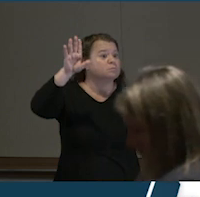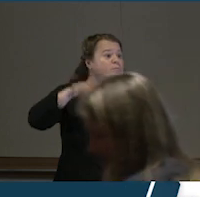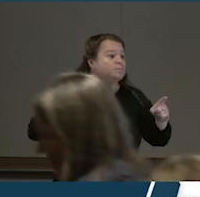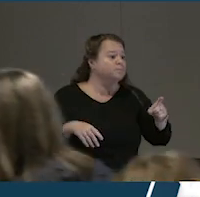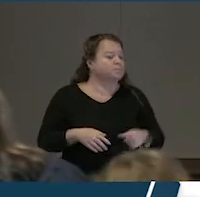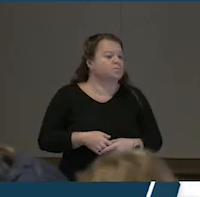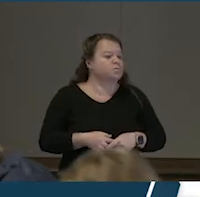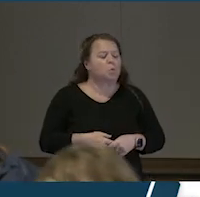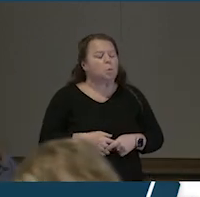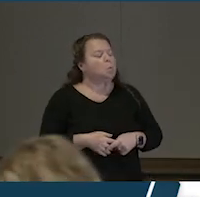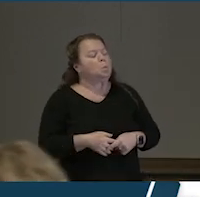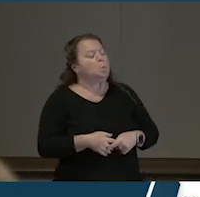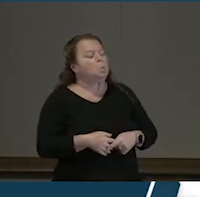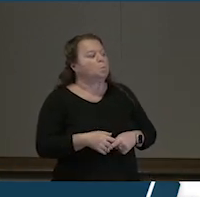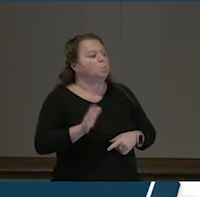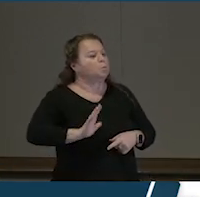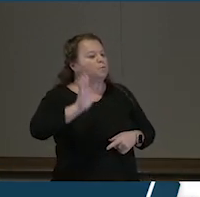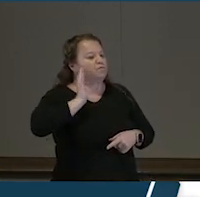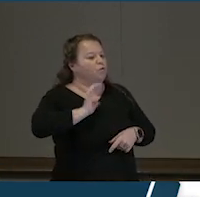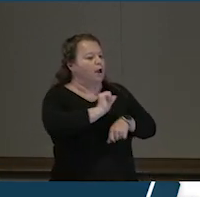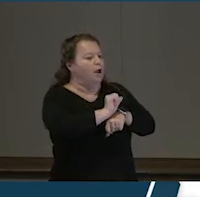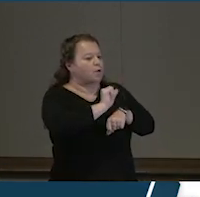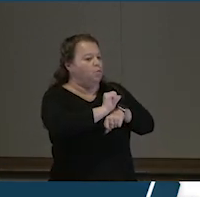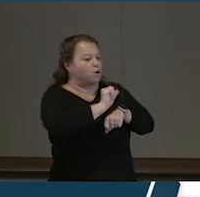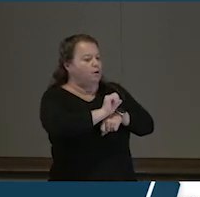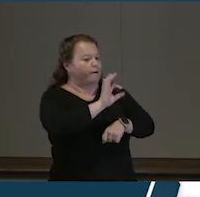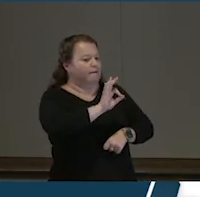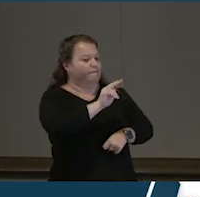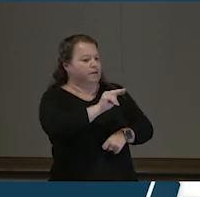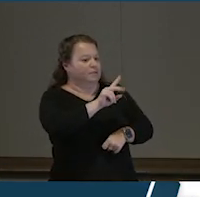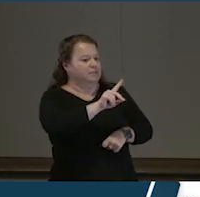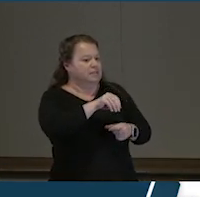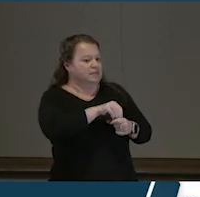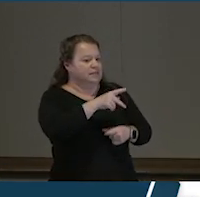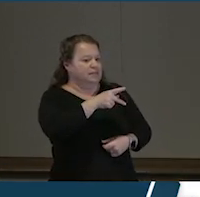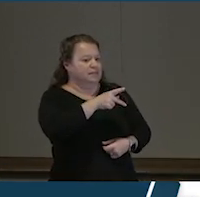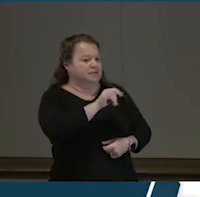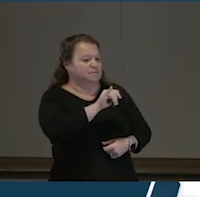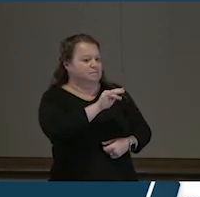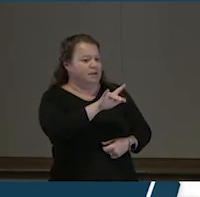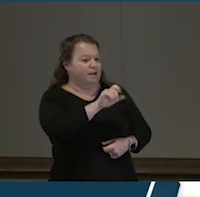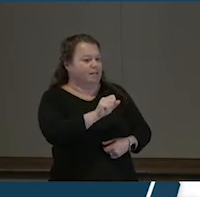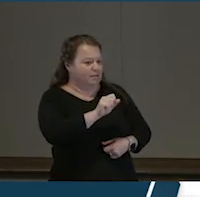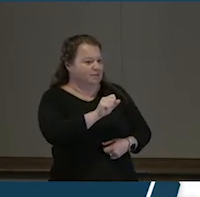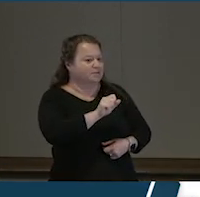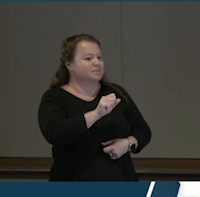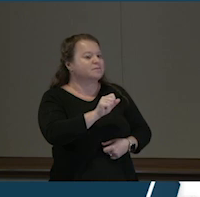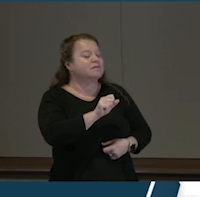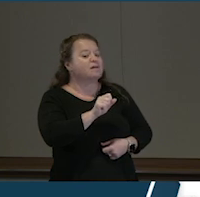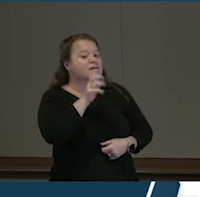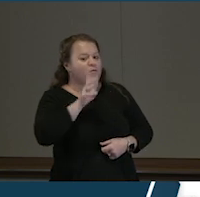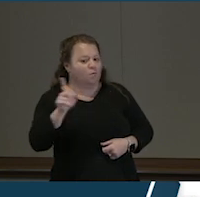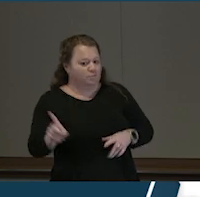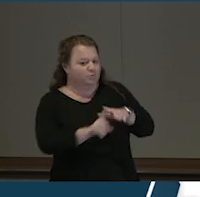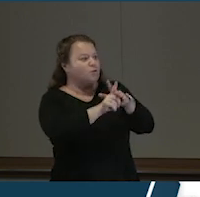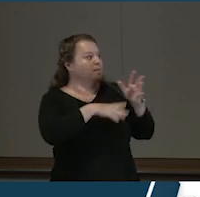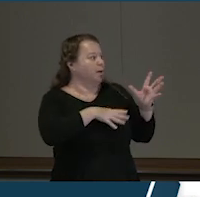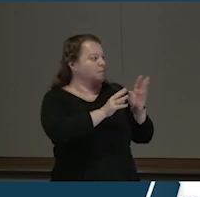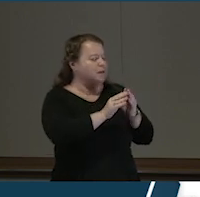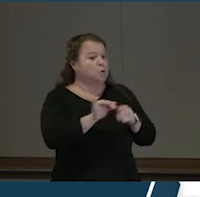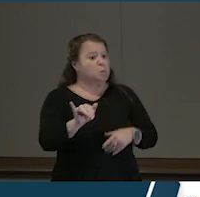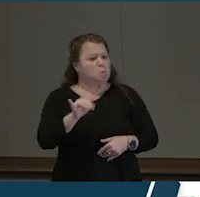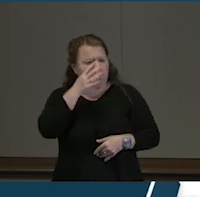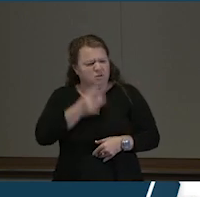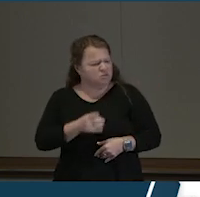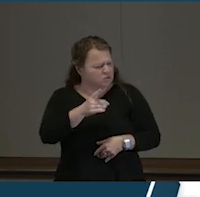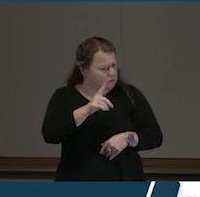just gonna say, I did work with FND and Pinellas, Okay. and she did go to my meetings. Oh, that's interesting. Was that a long time